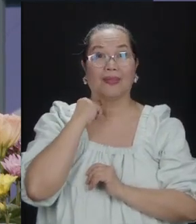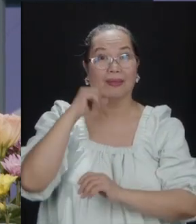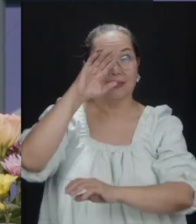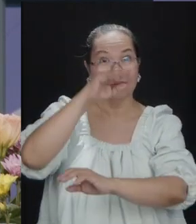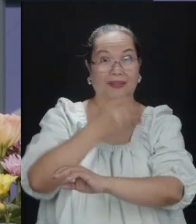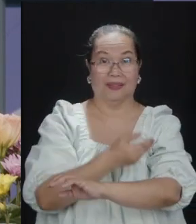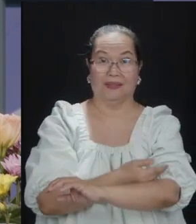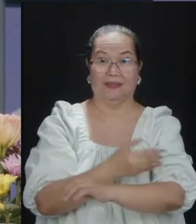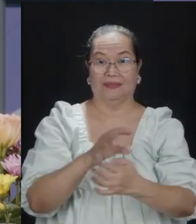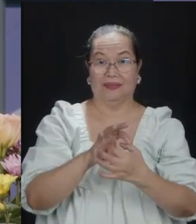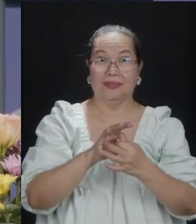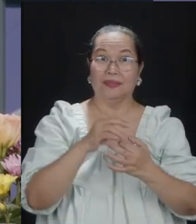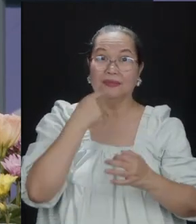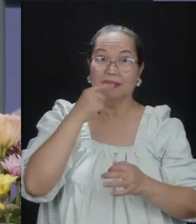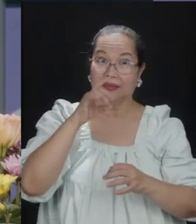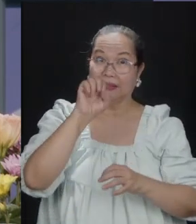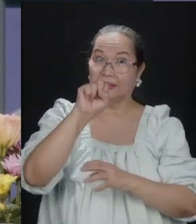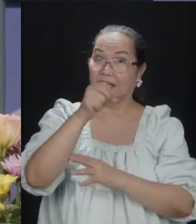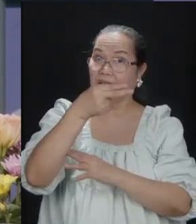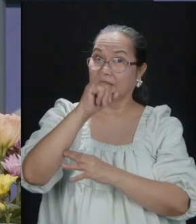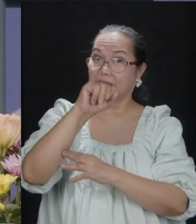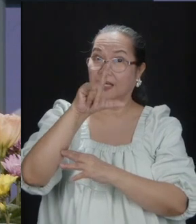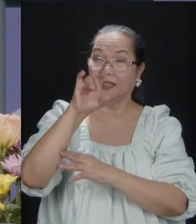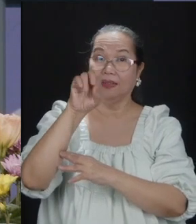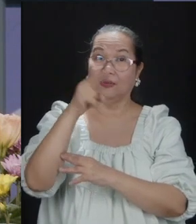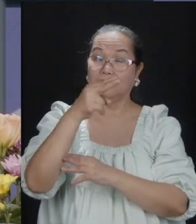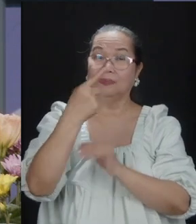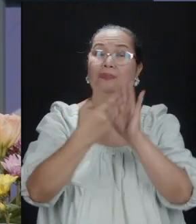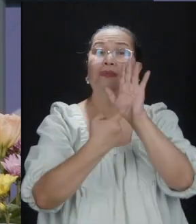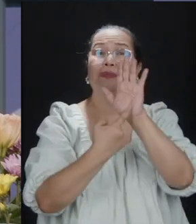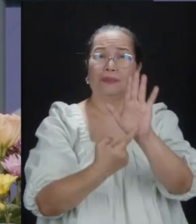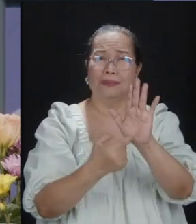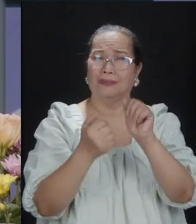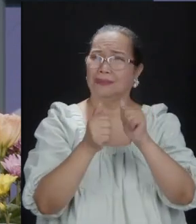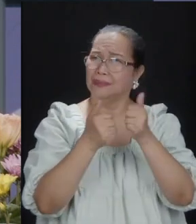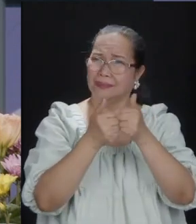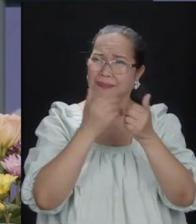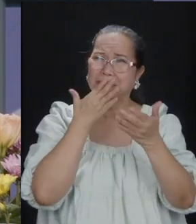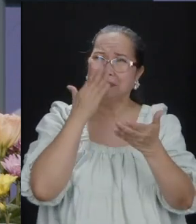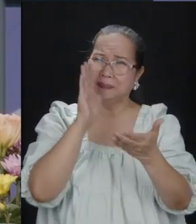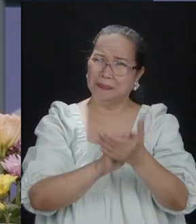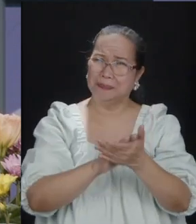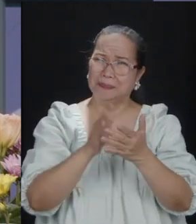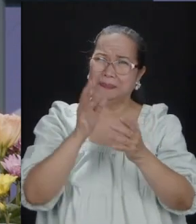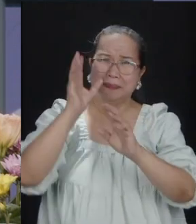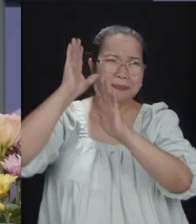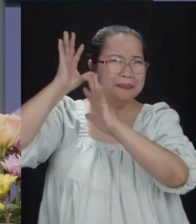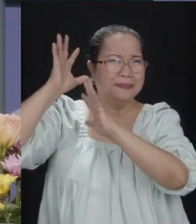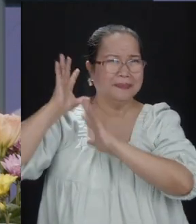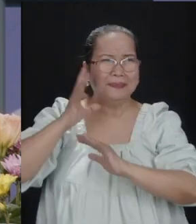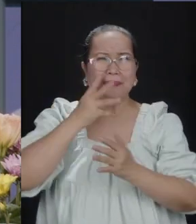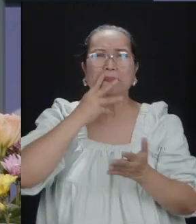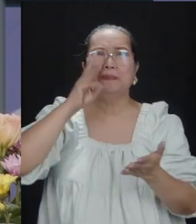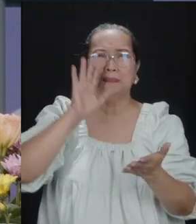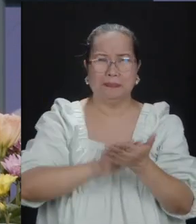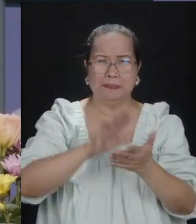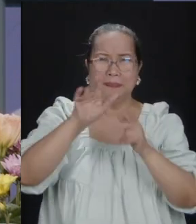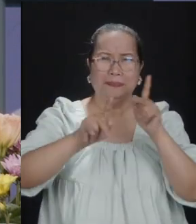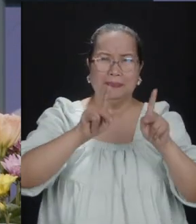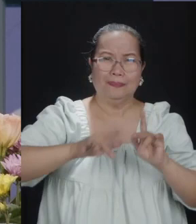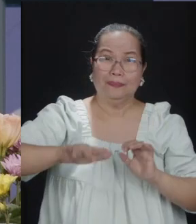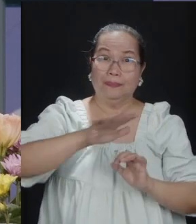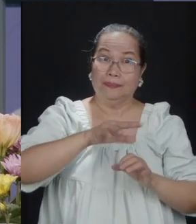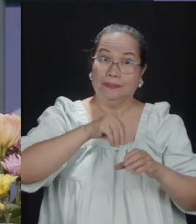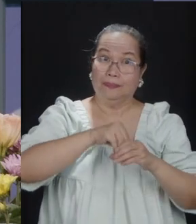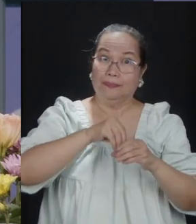Shiloh. So this again was another indication of how bad things were in those days. Now, yet even